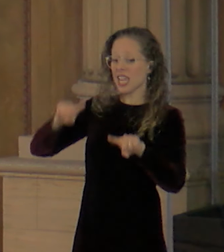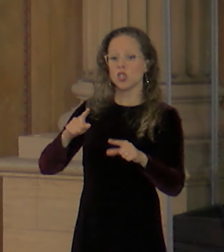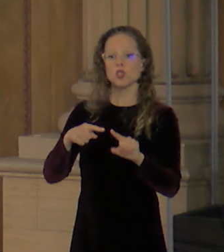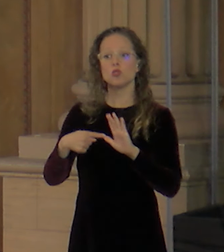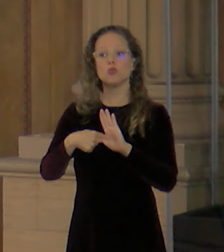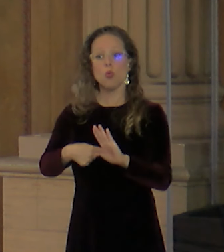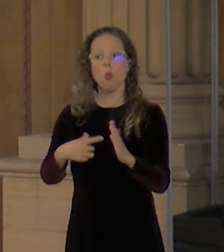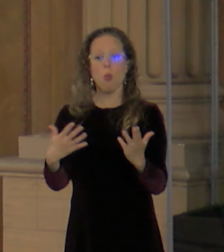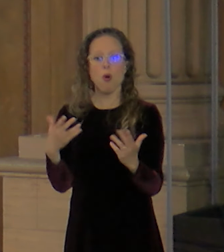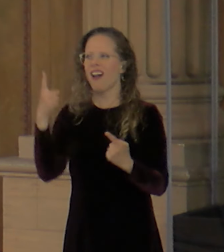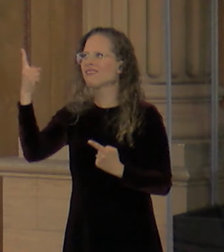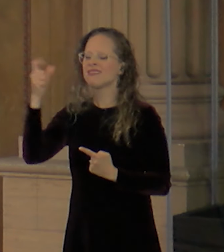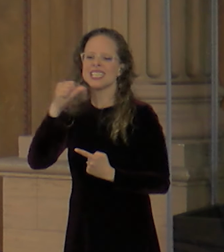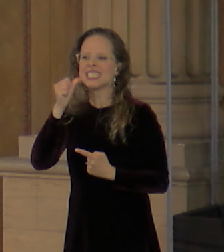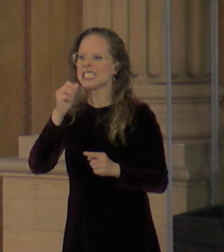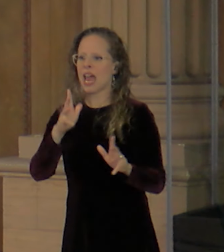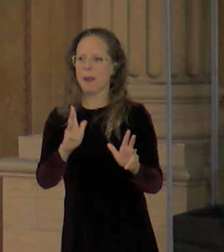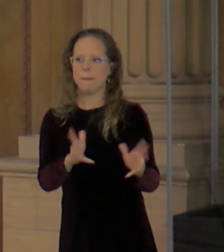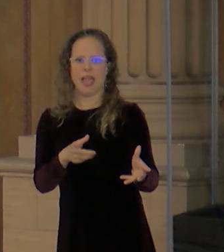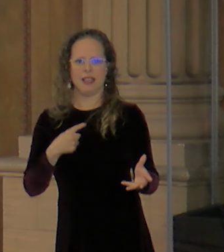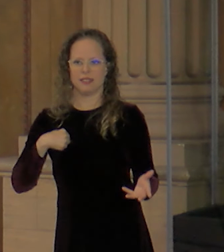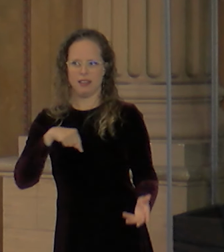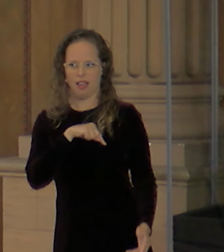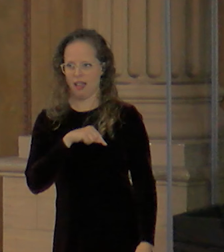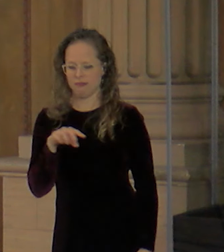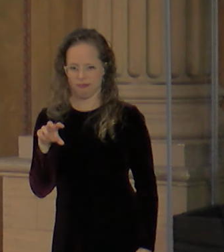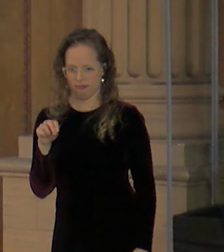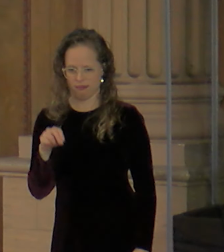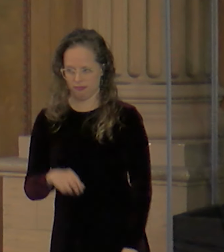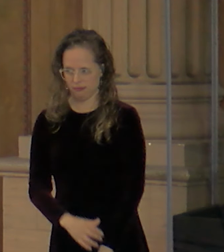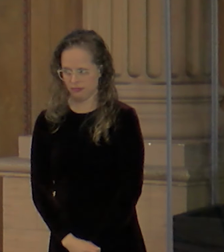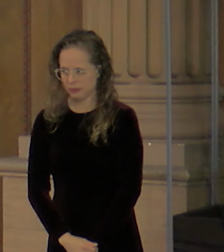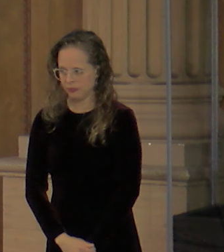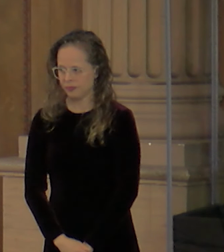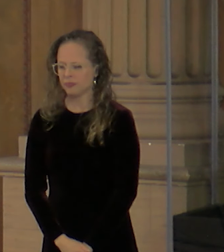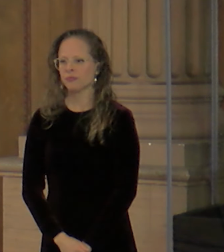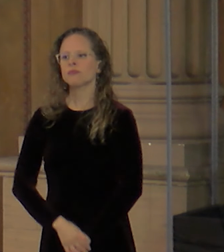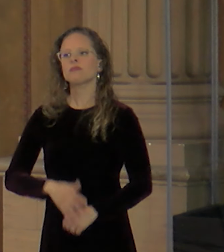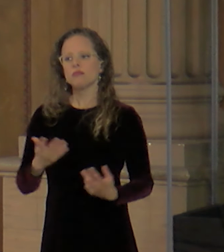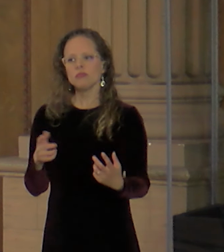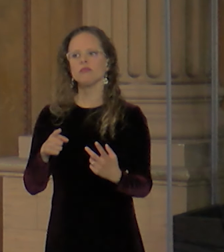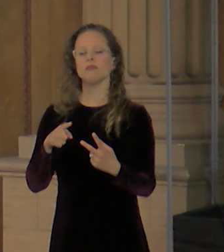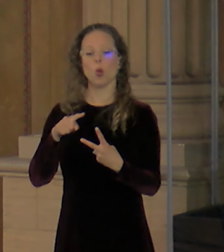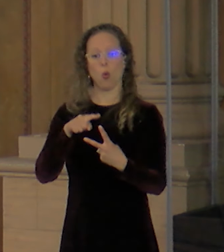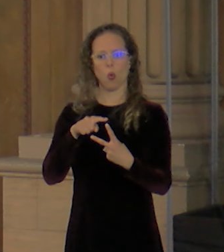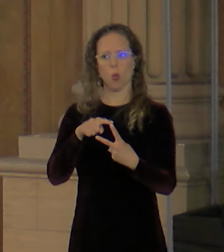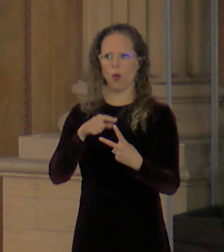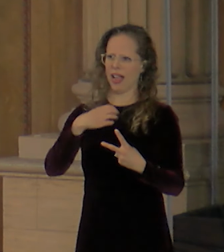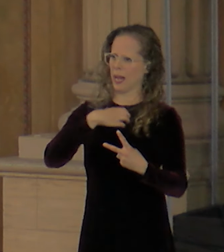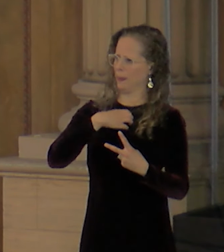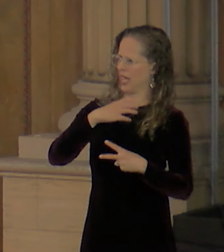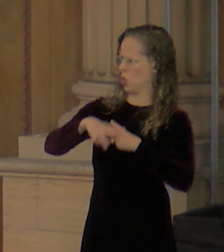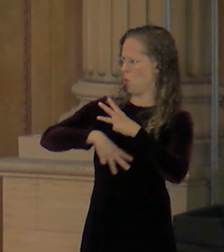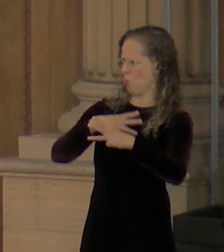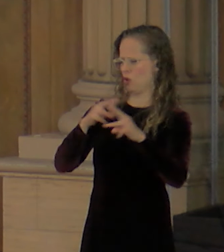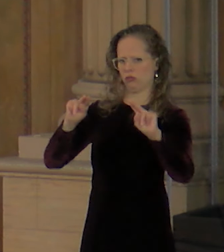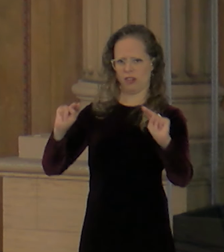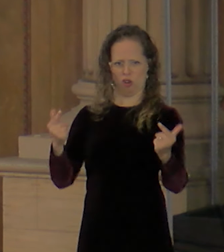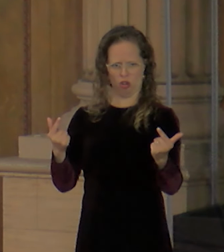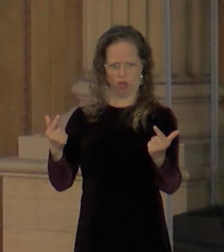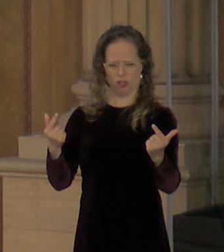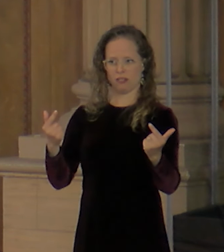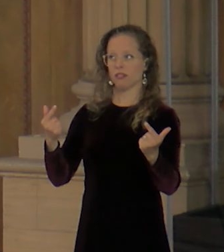suffering. And so to answer that first complaint that the world God made isn't good, God takes Job on this verbal tour of the